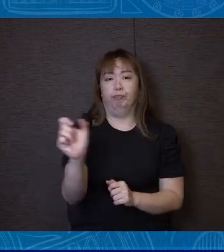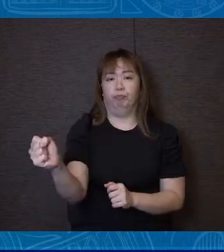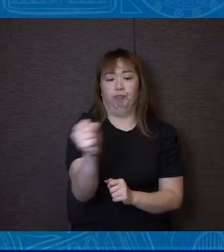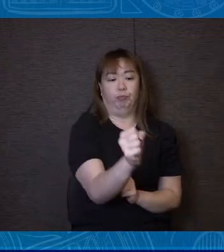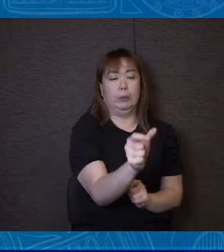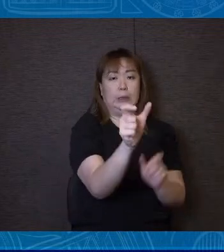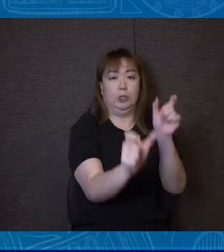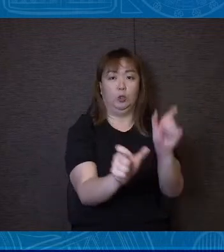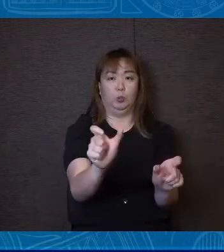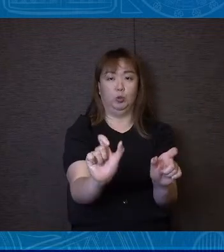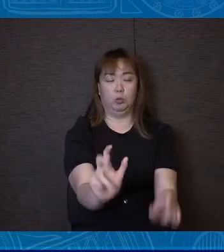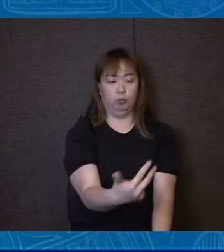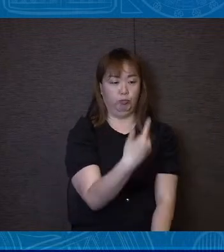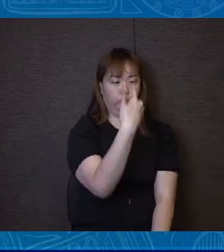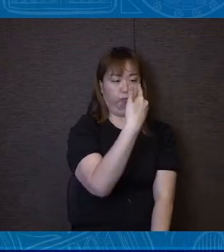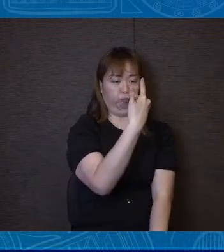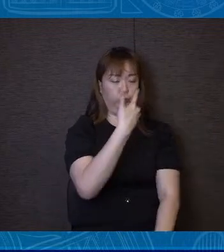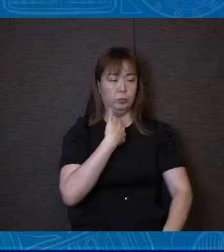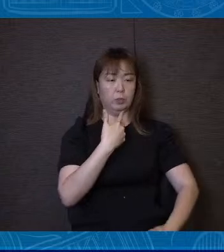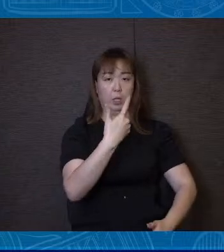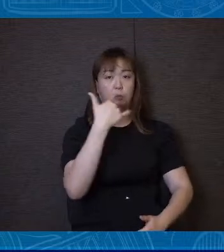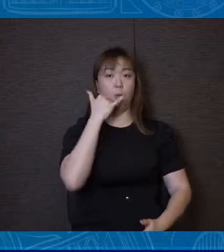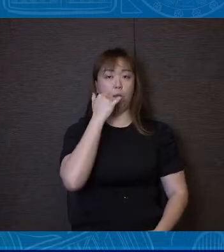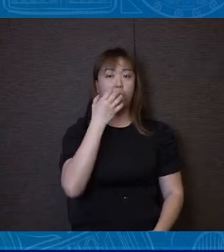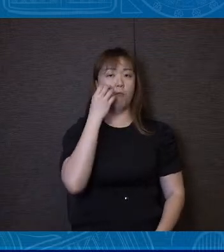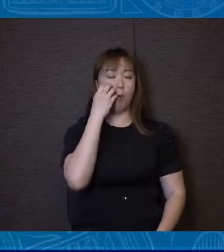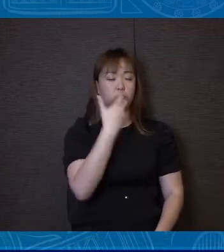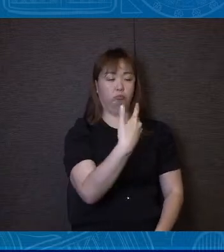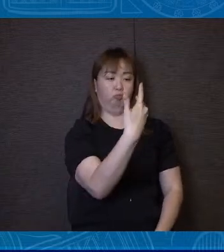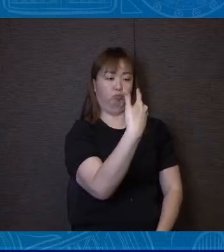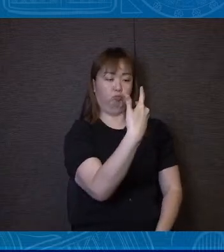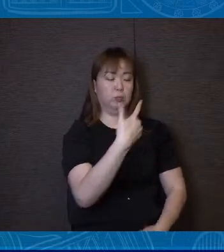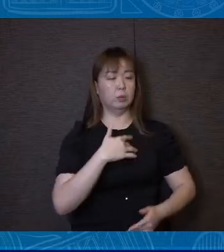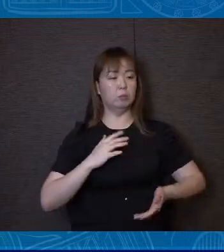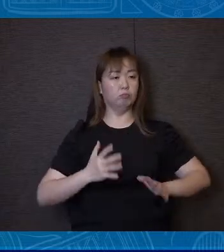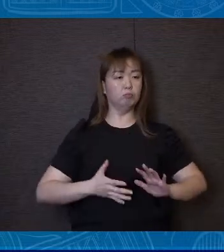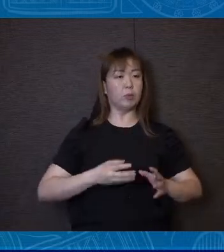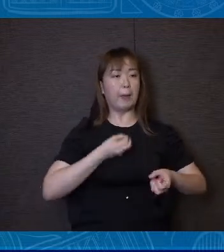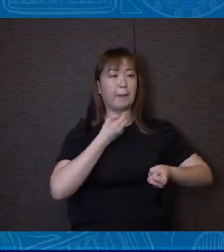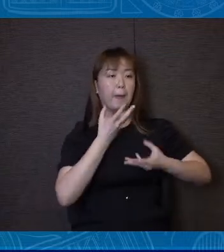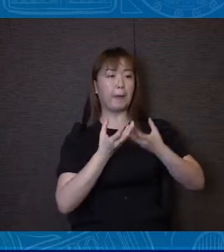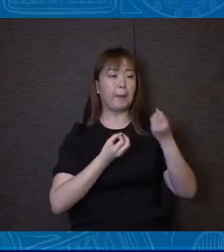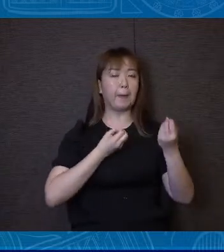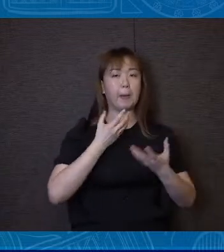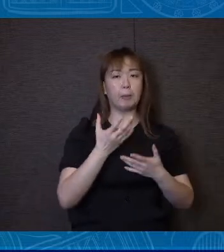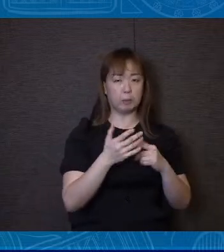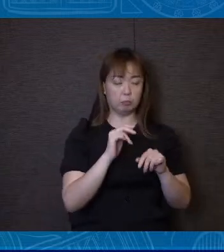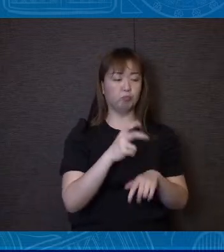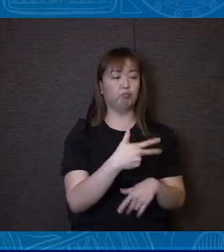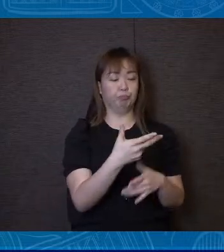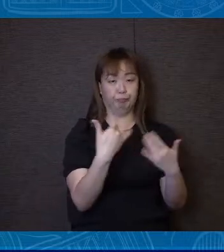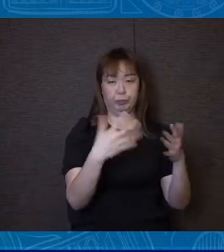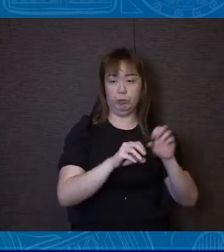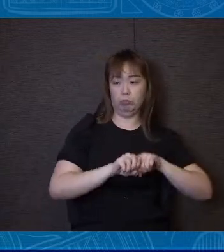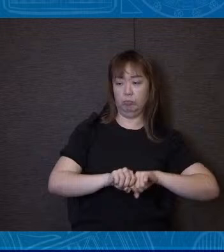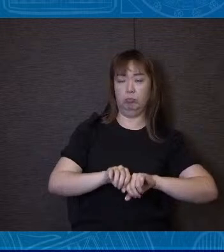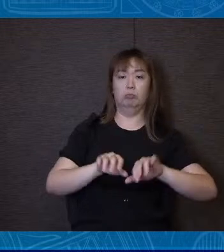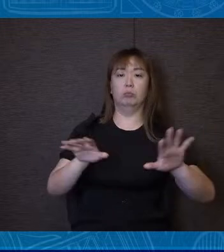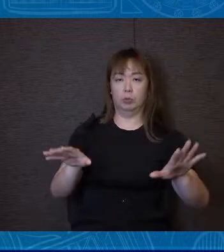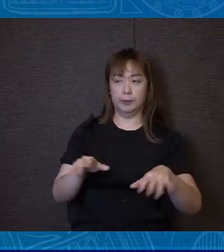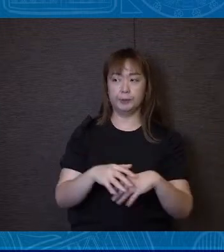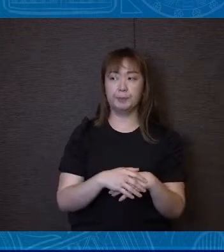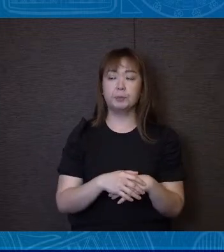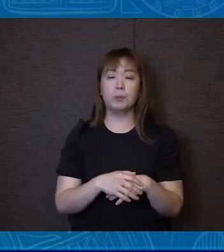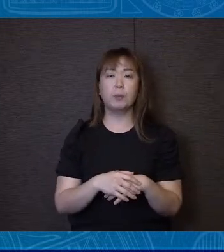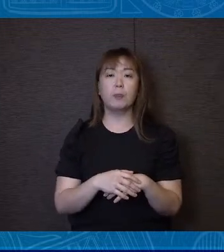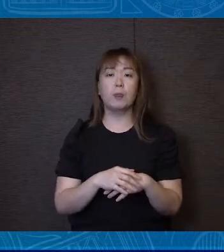a self-video with a phone, because then it really is, and with a few different, obviously we did some testing and it was a few different people, but then,